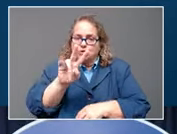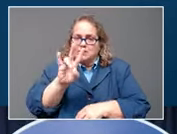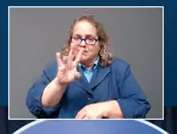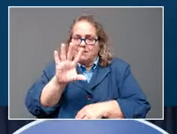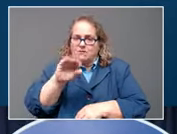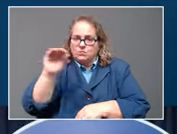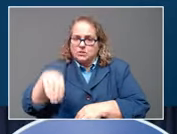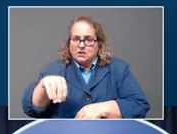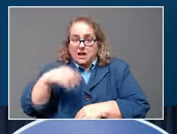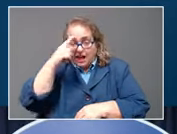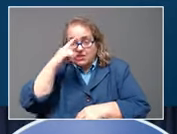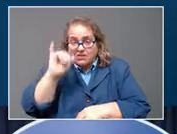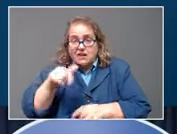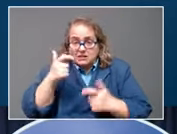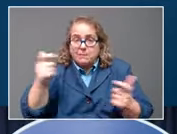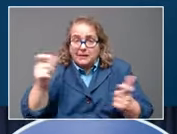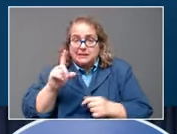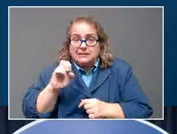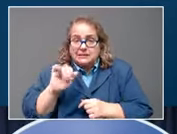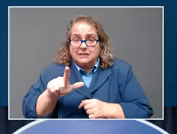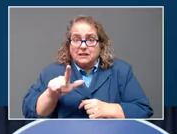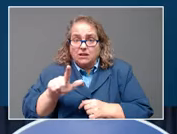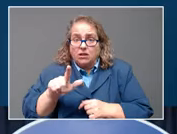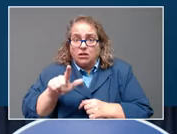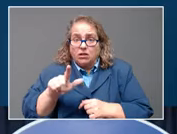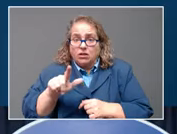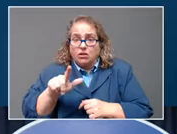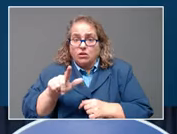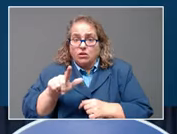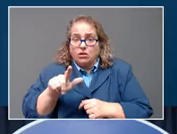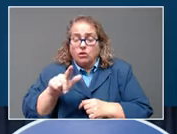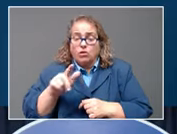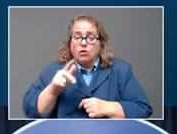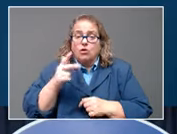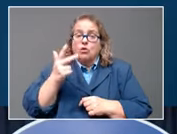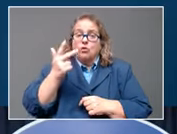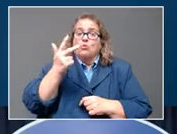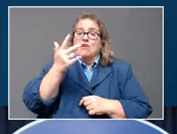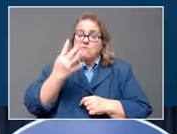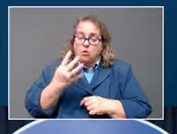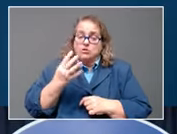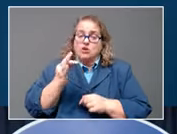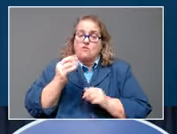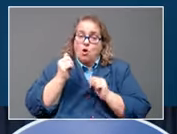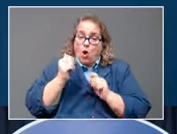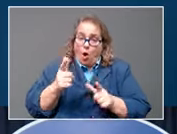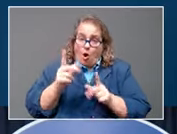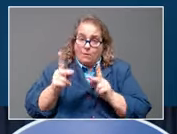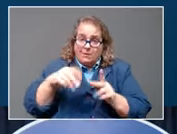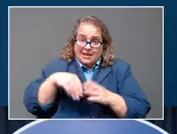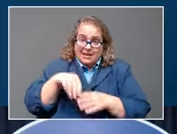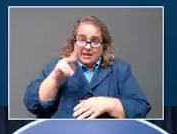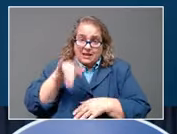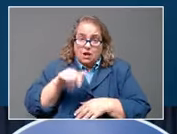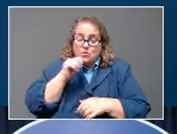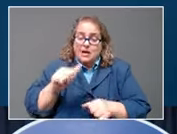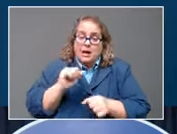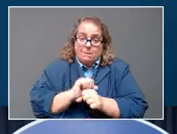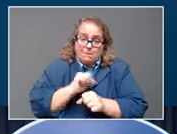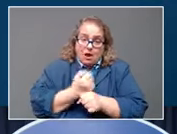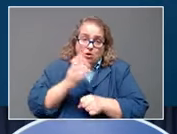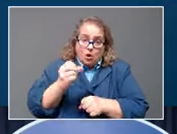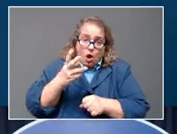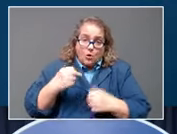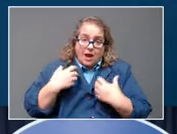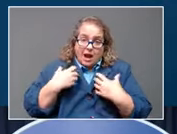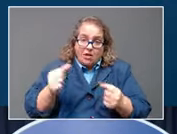pretty big deal. 3/4 of everyone in Kentucky that can make their own healthcare decisions have decided